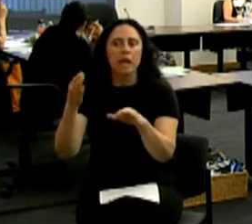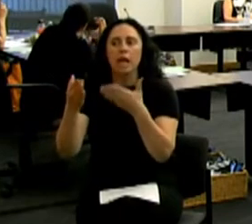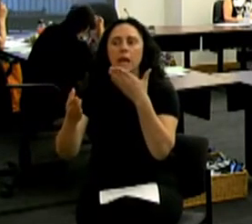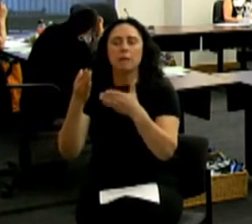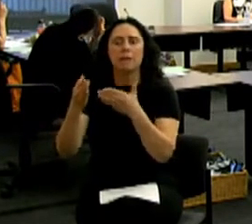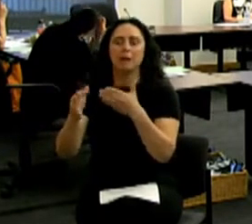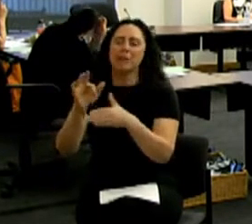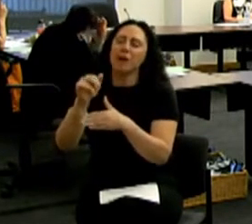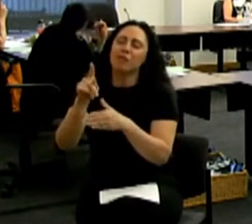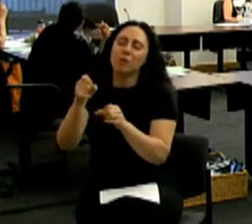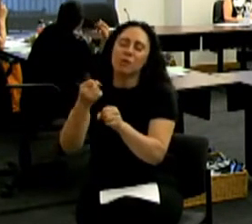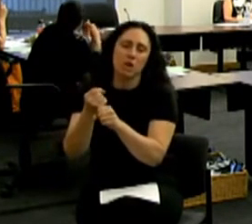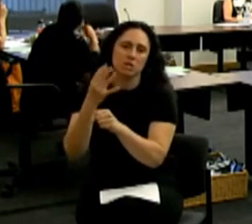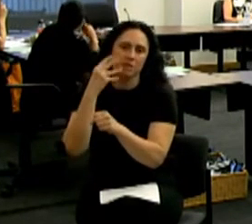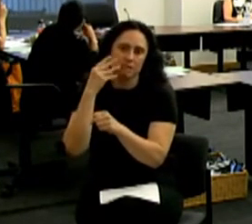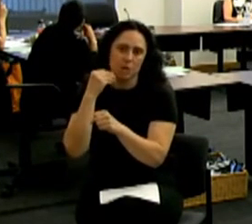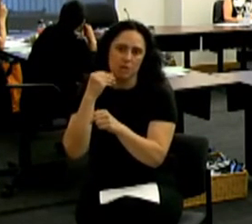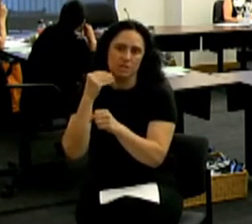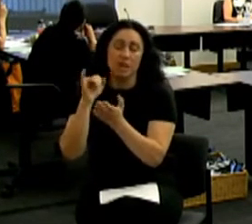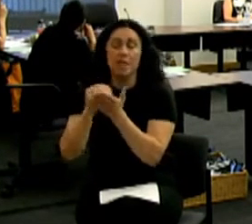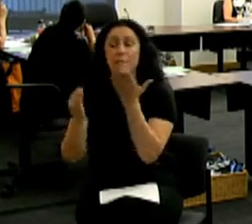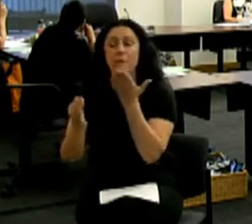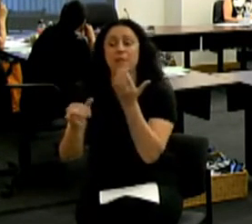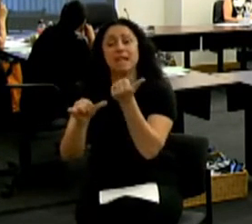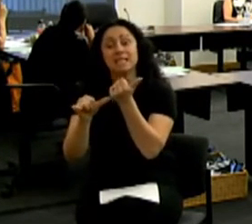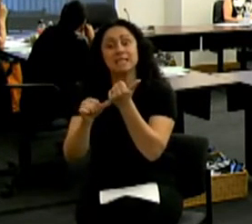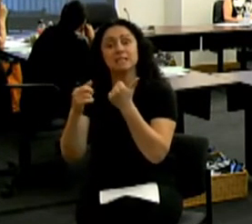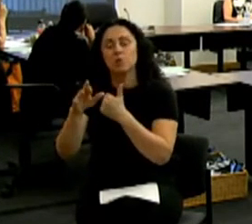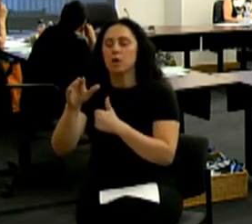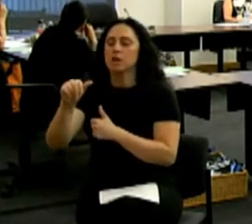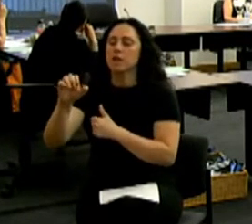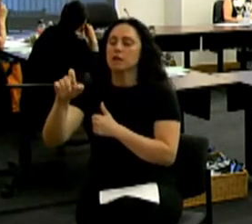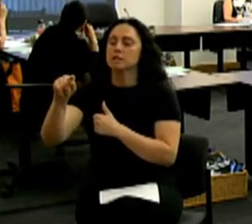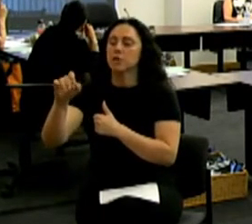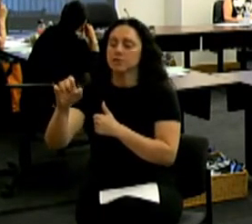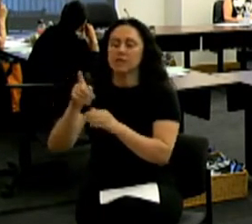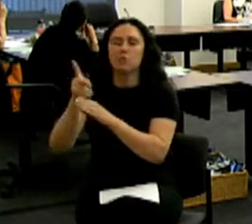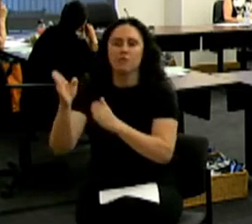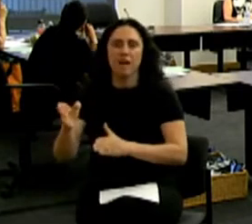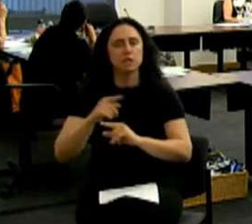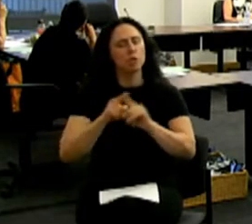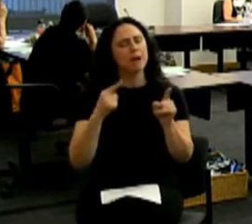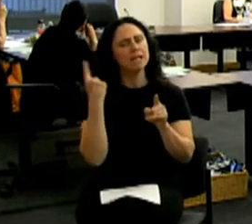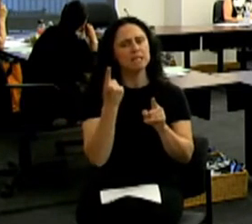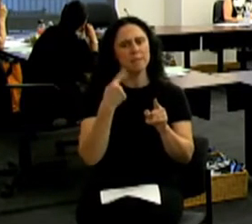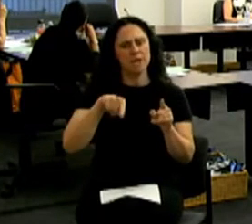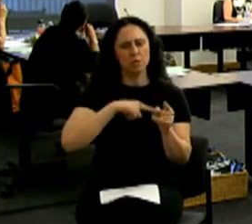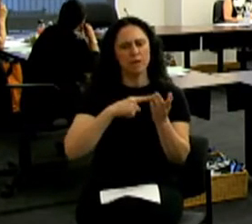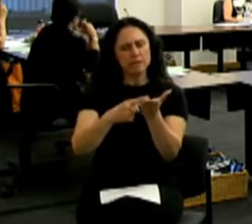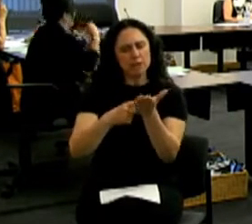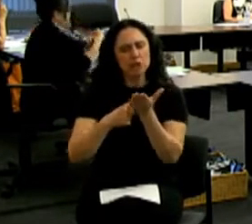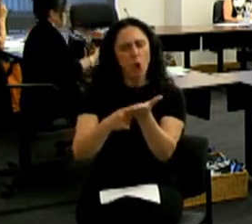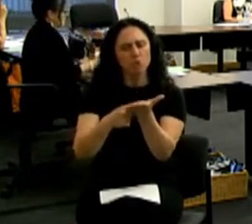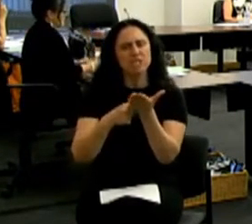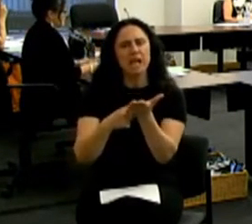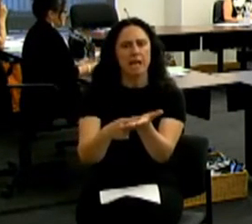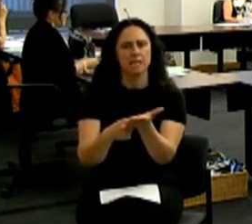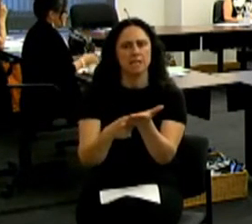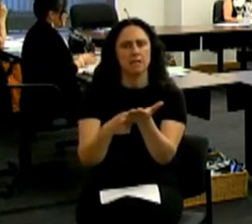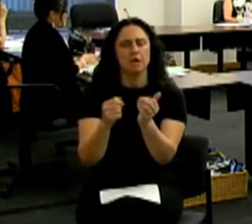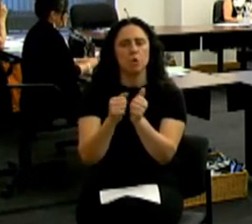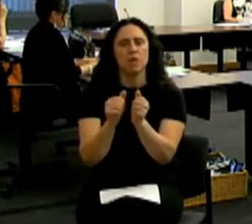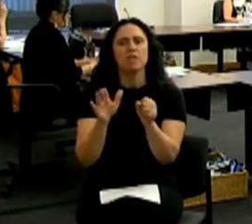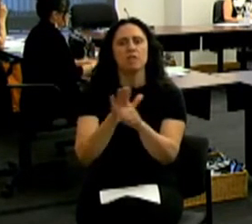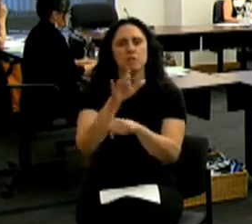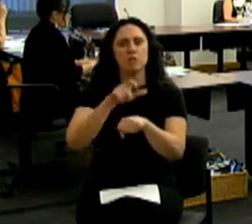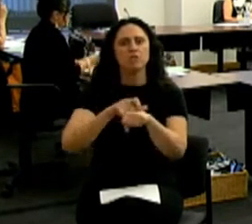maybe a handful of years of experience is maybe an assistant or an associate professor. But it's something we negotiate out in the